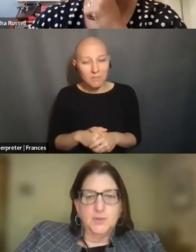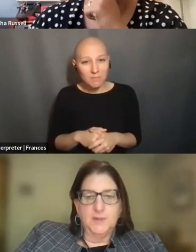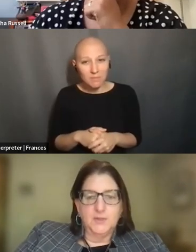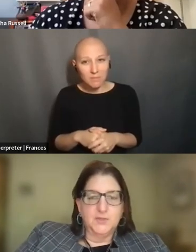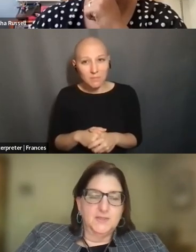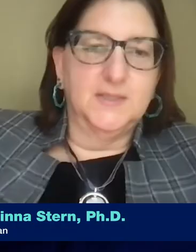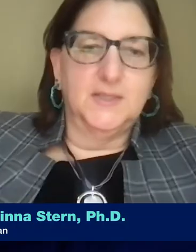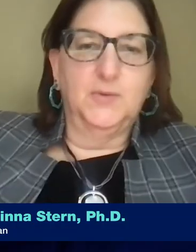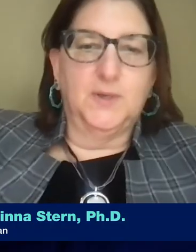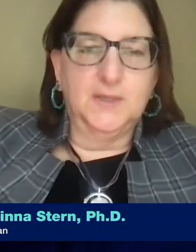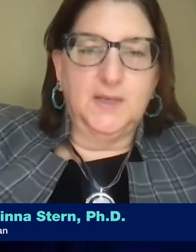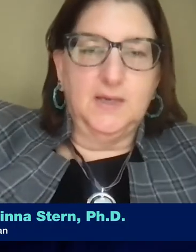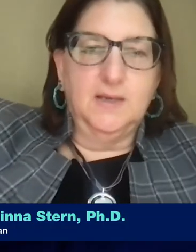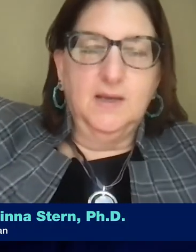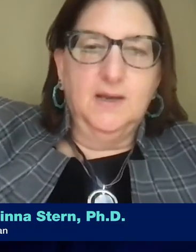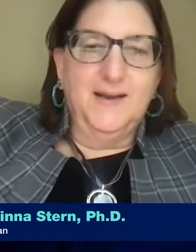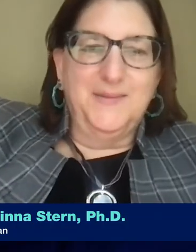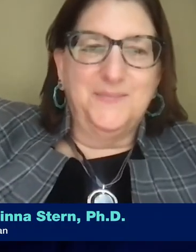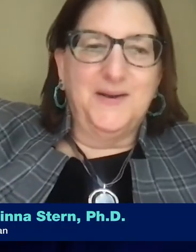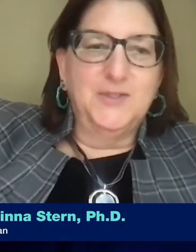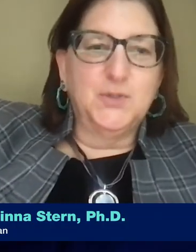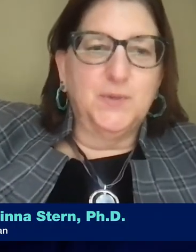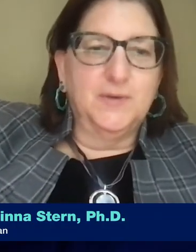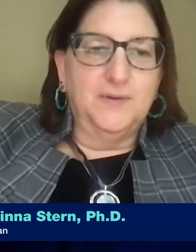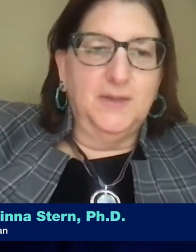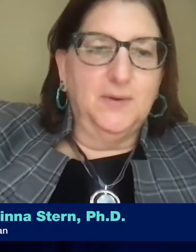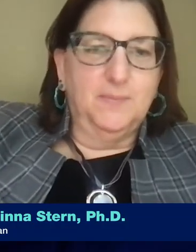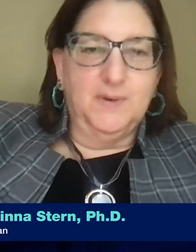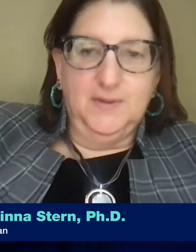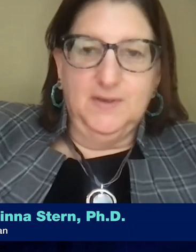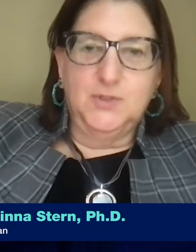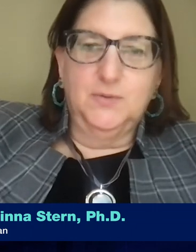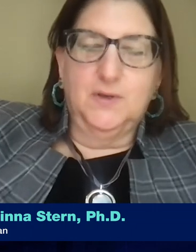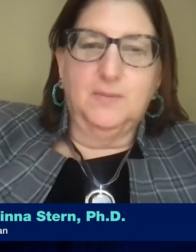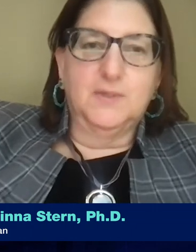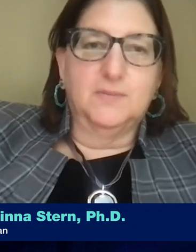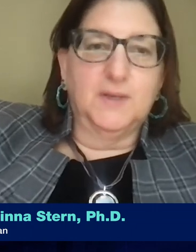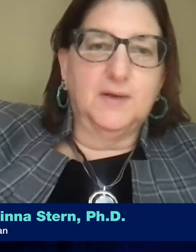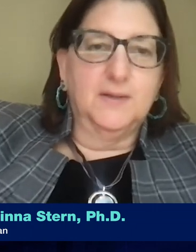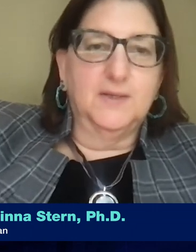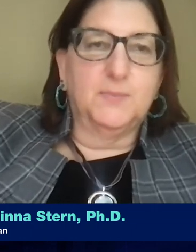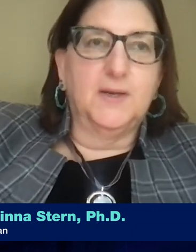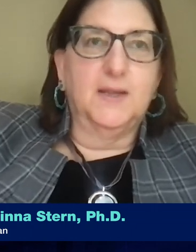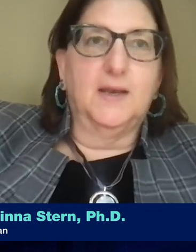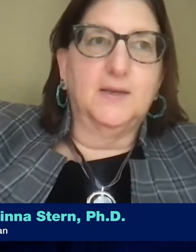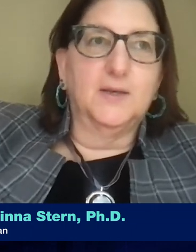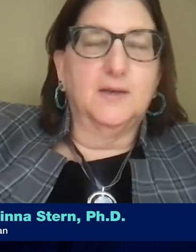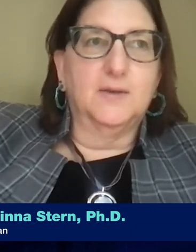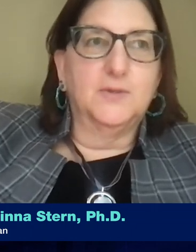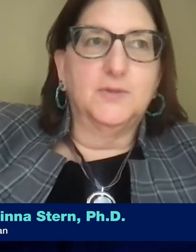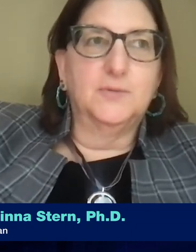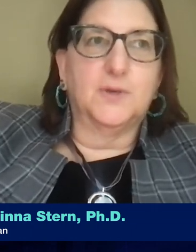Thank you so much. Nice to see you all again. I just want to follow up on the astute comments of my colleagues by